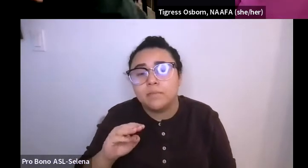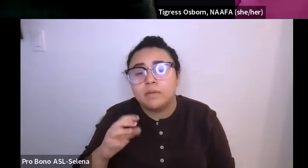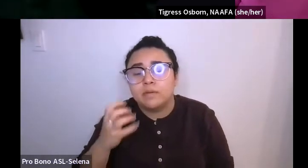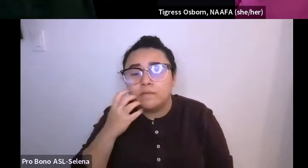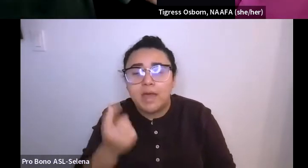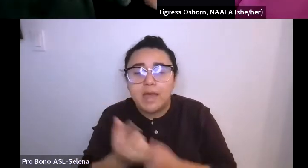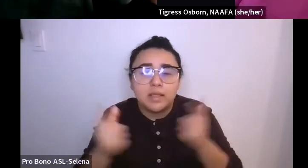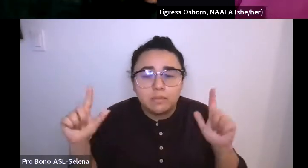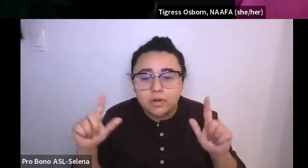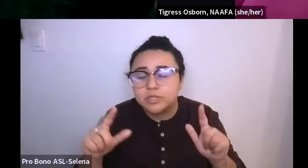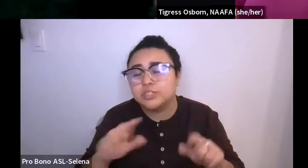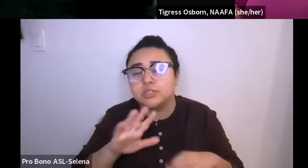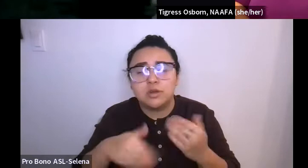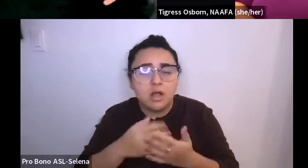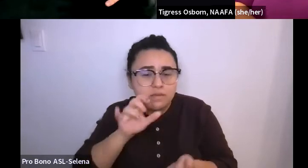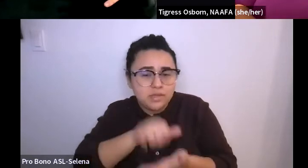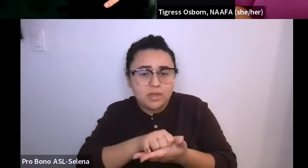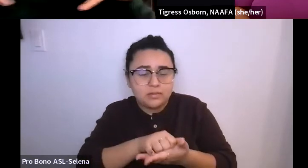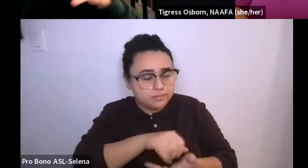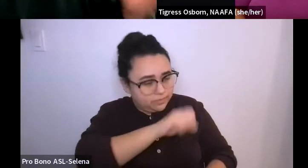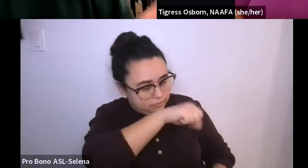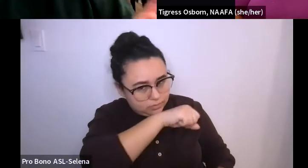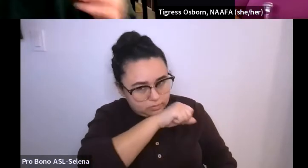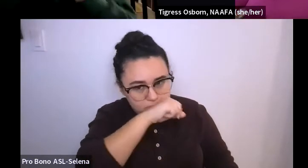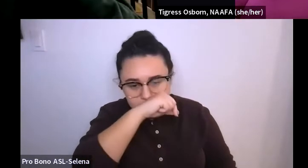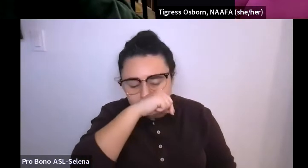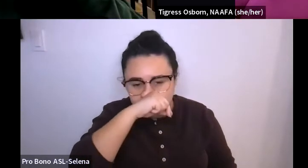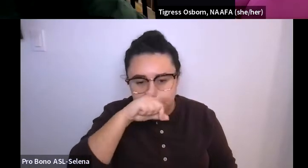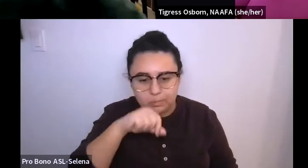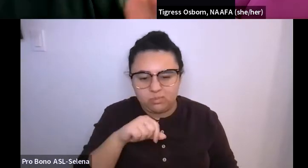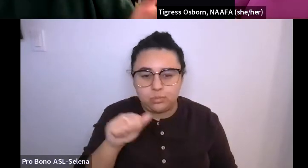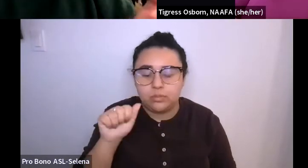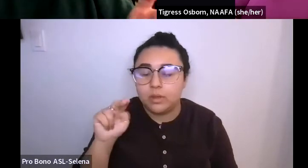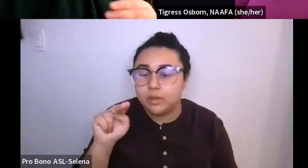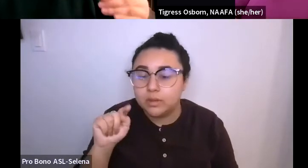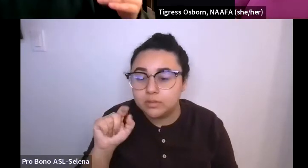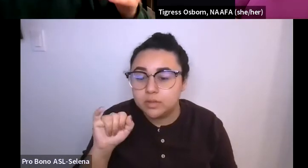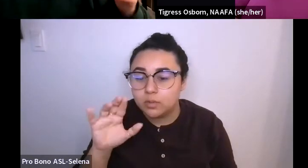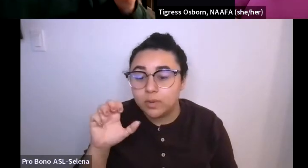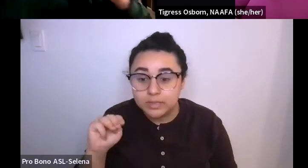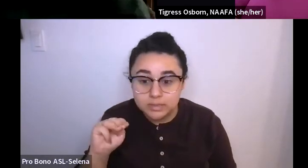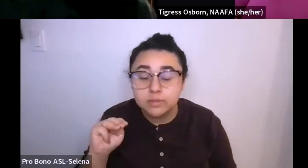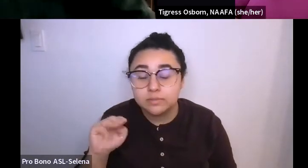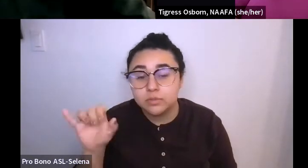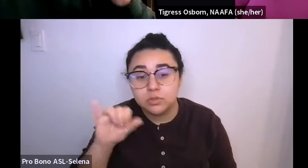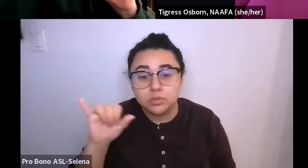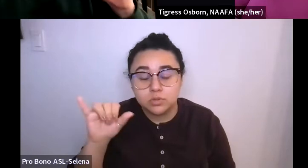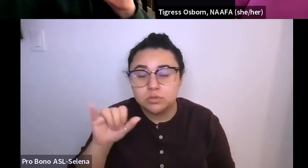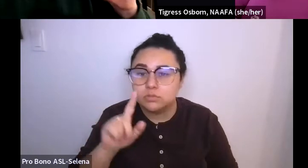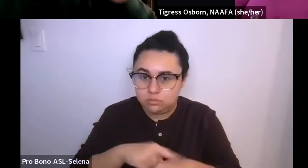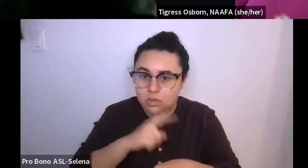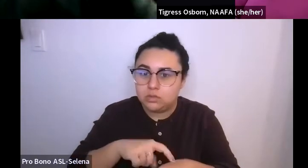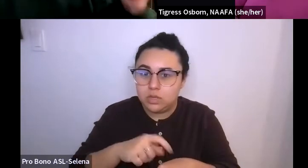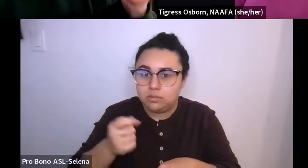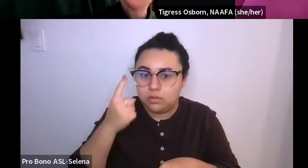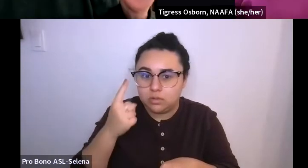liberation and all of this. Yes. And like anti-racism work as well. Of course, I wouldn't understand